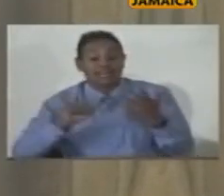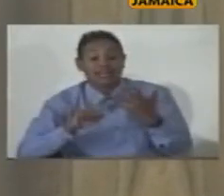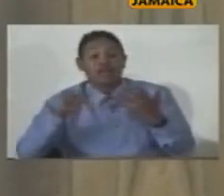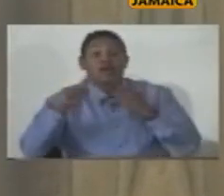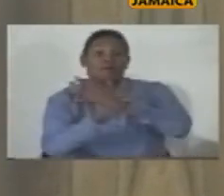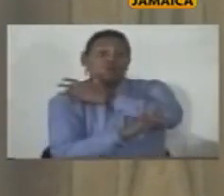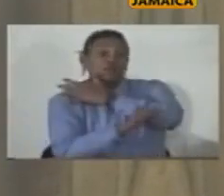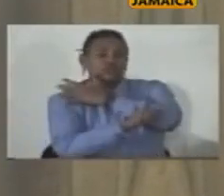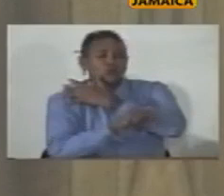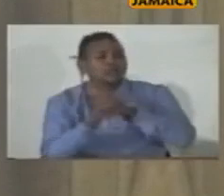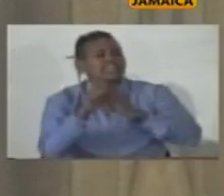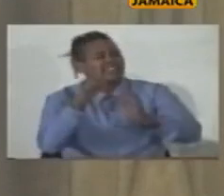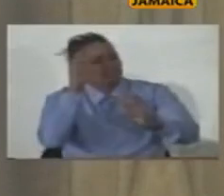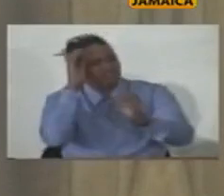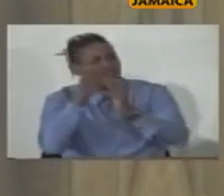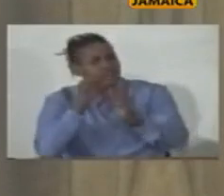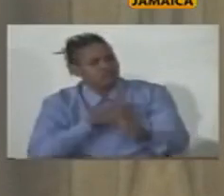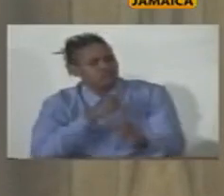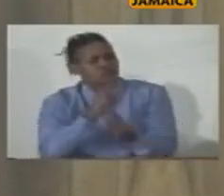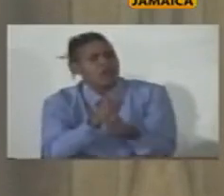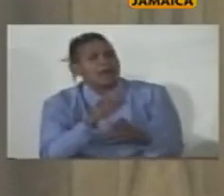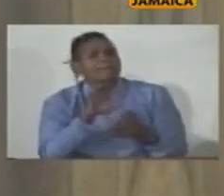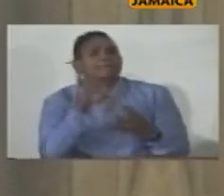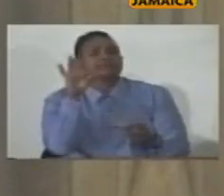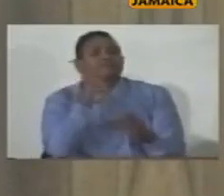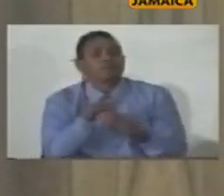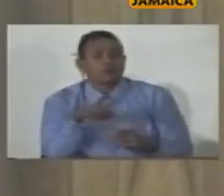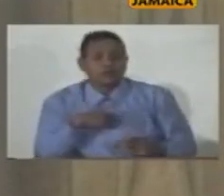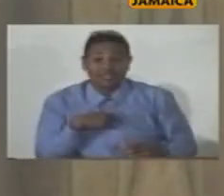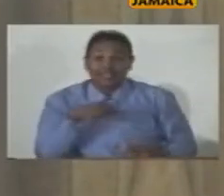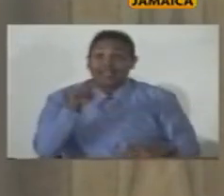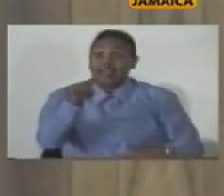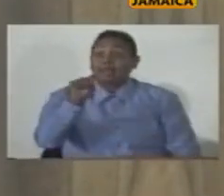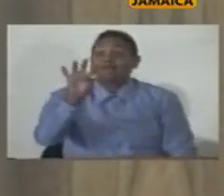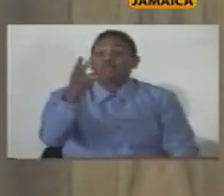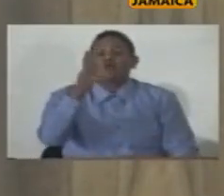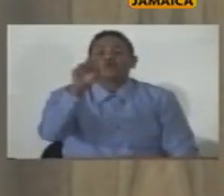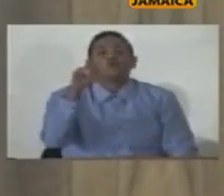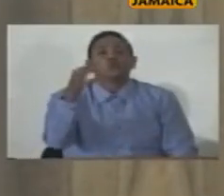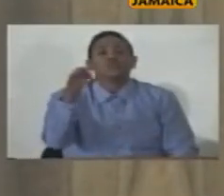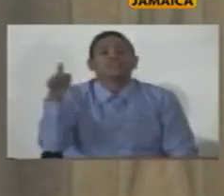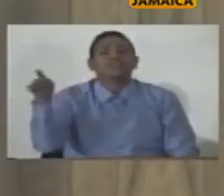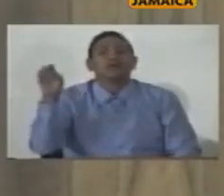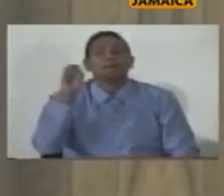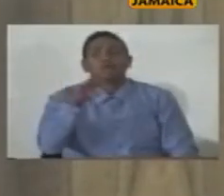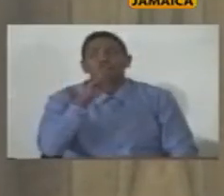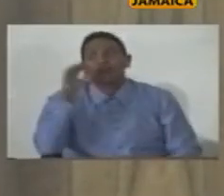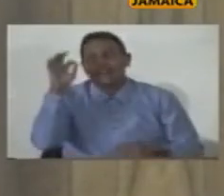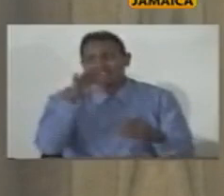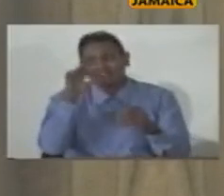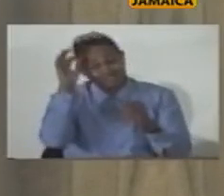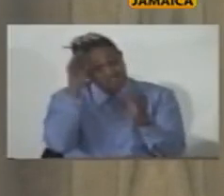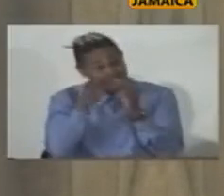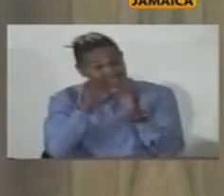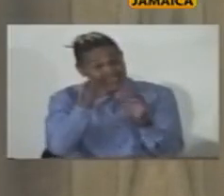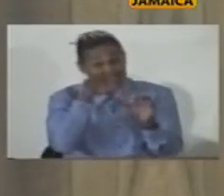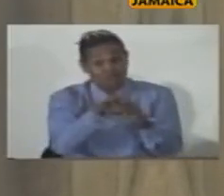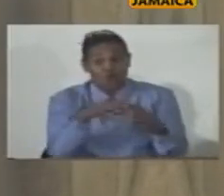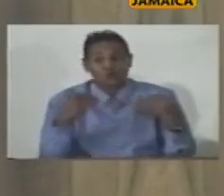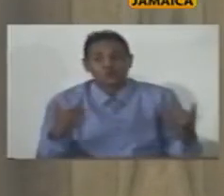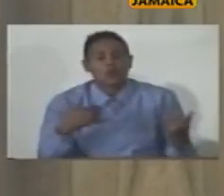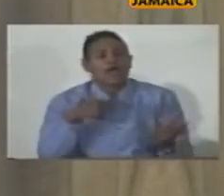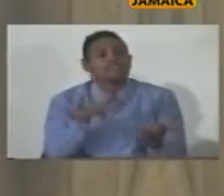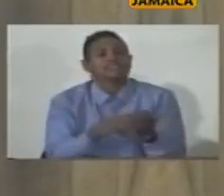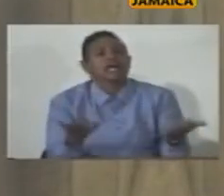of Parliament. On April 4, 2019, they put that faith in the ballots, and today I stand here to